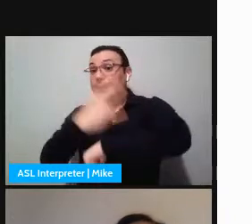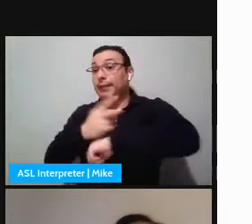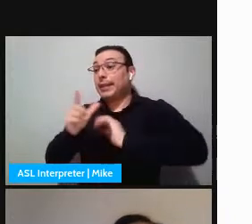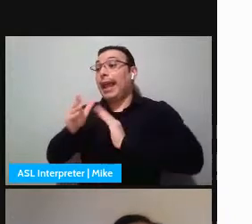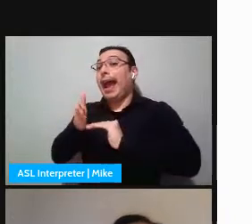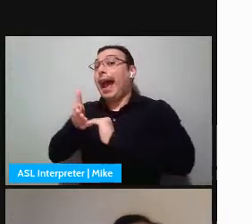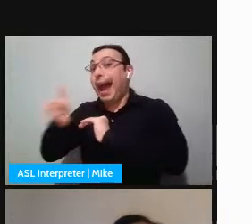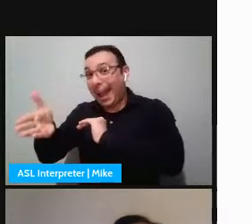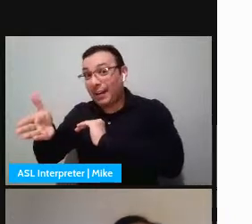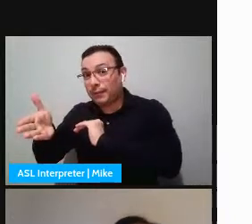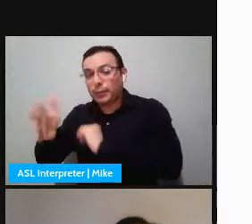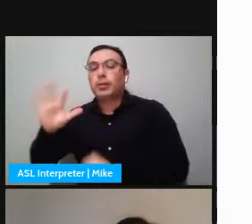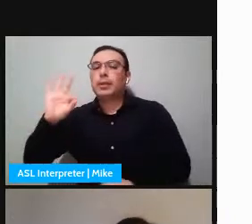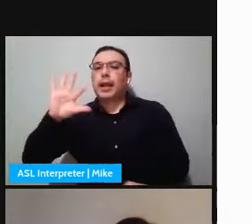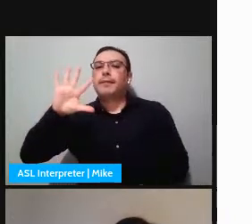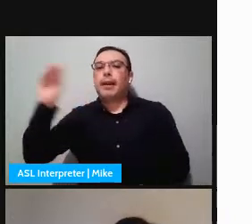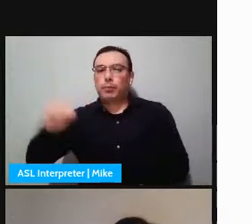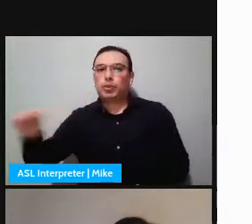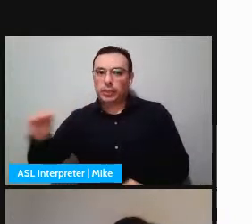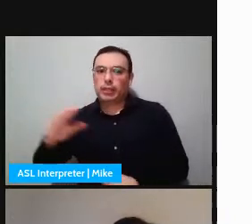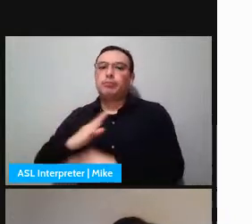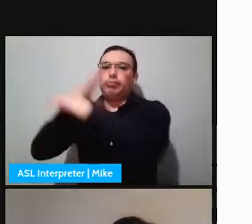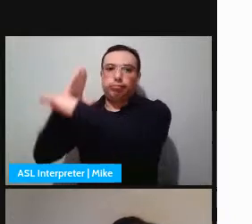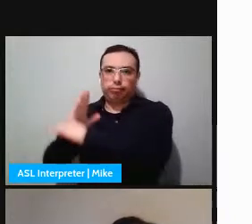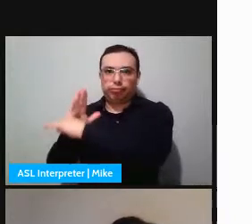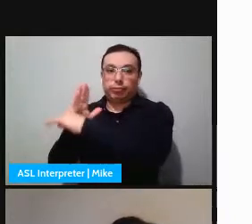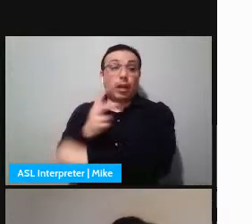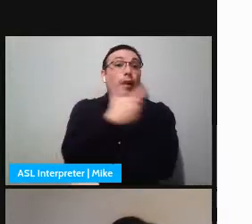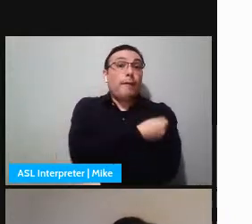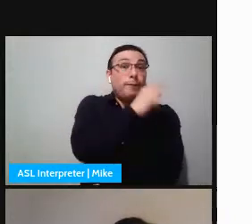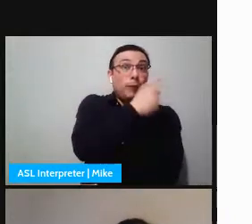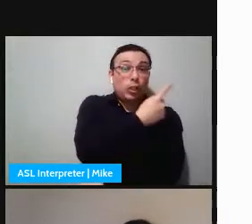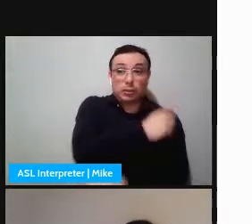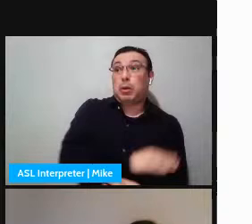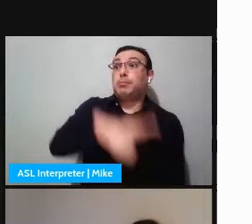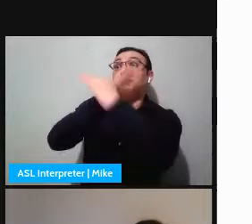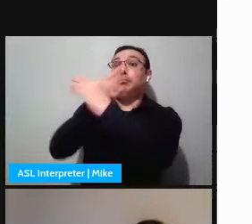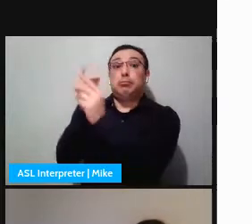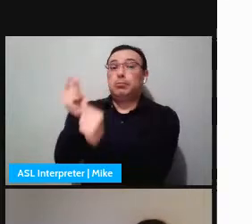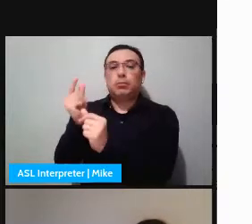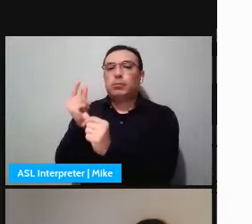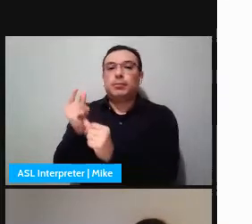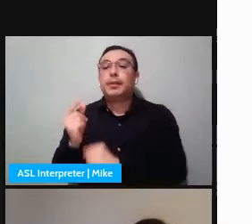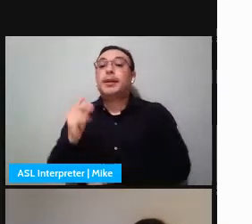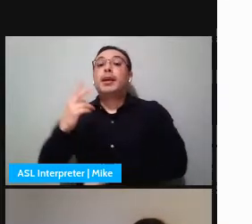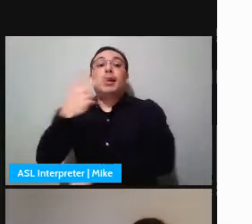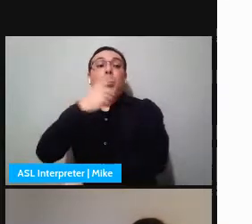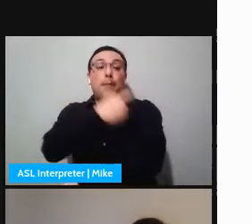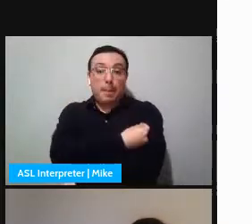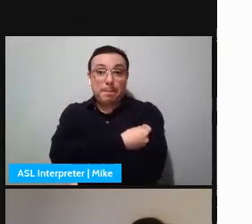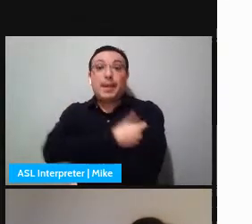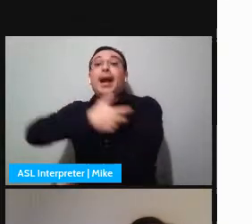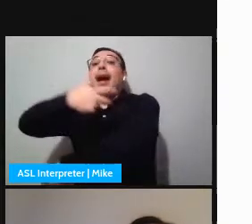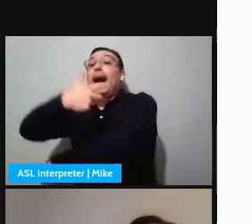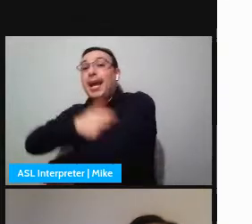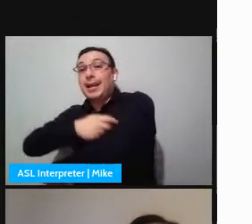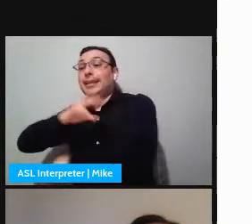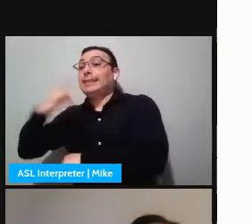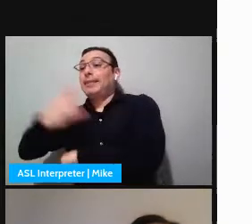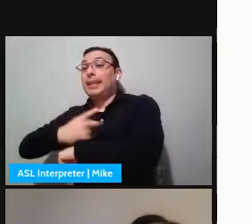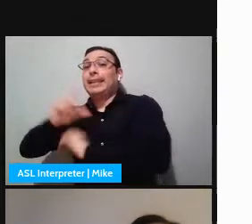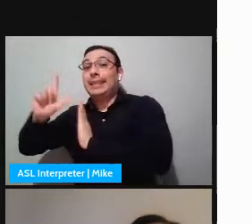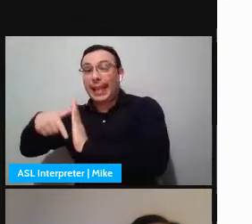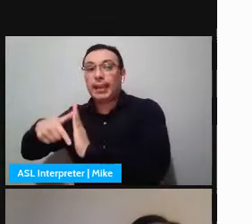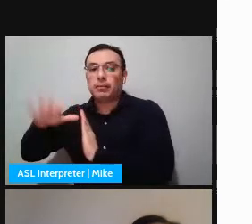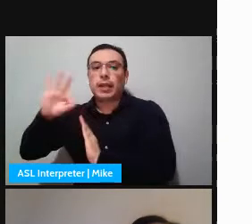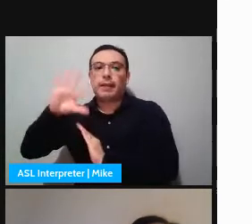adults 65 and older. And again, this was approved back in December, and it starts at persons 16 years and